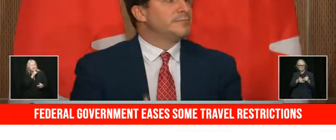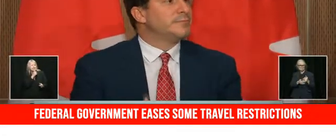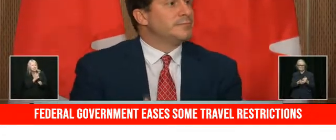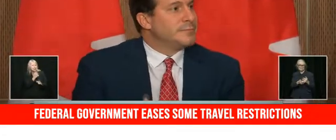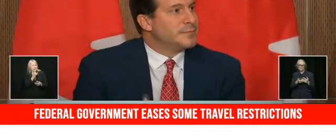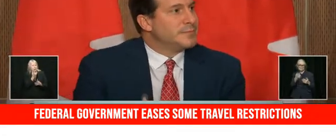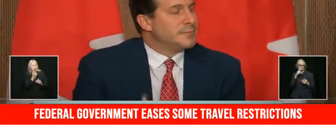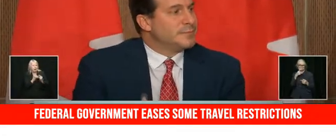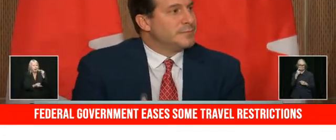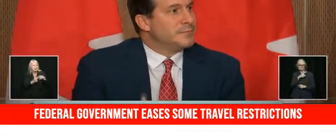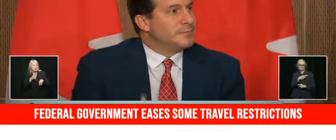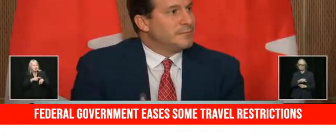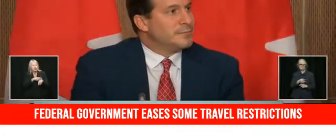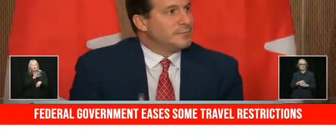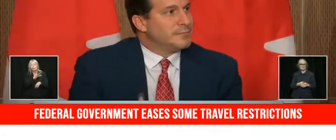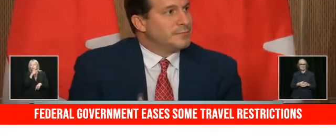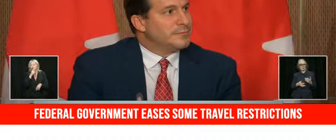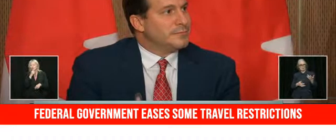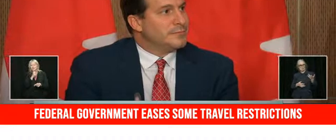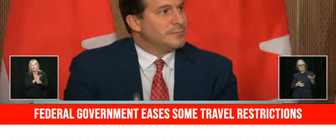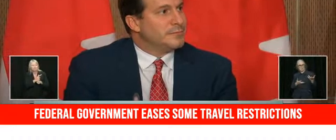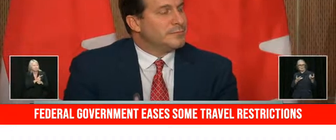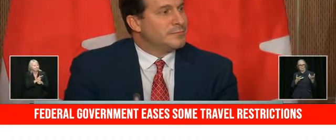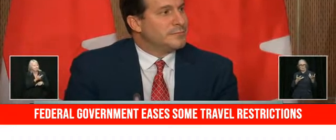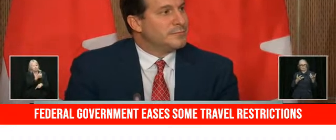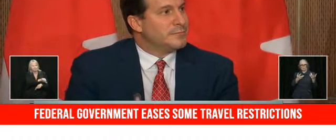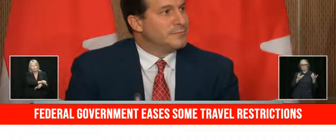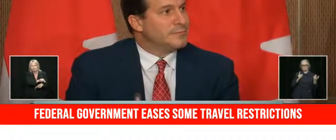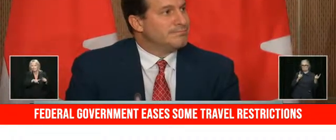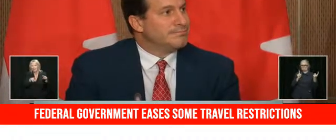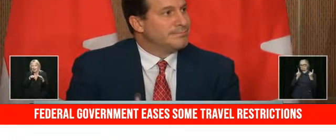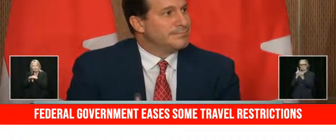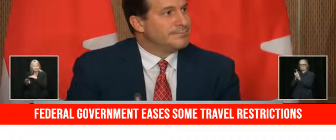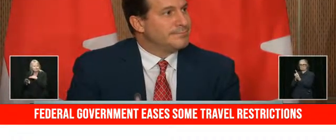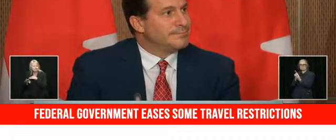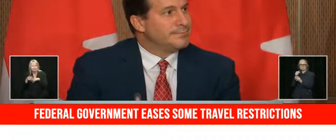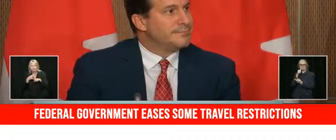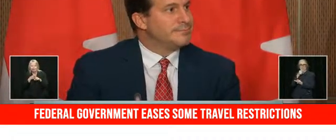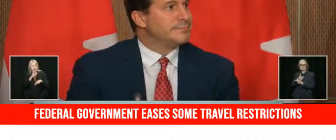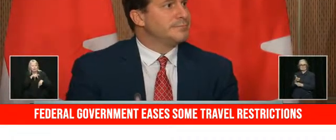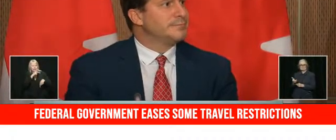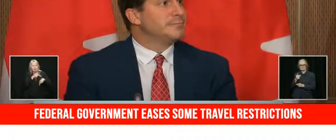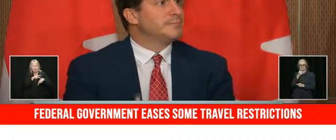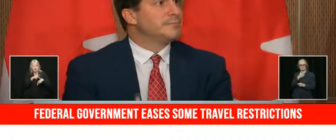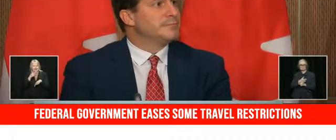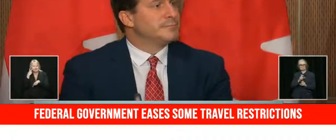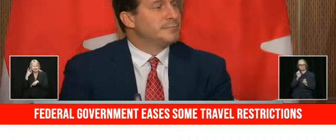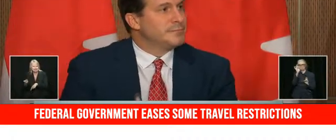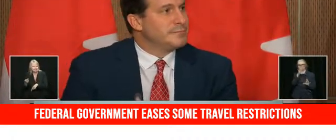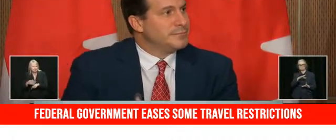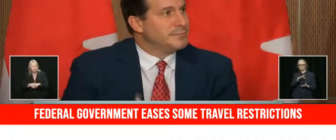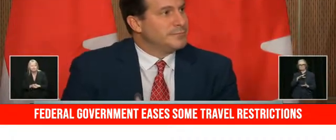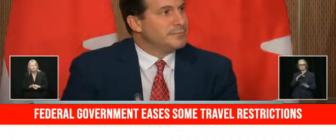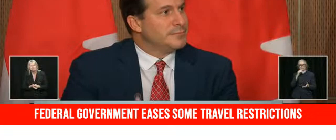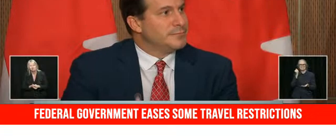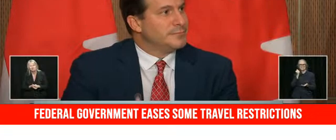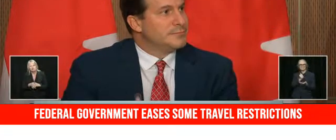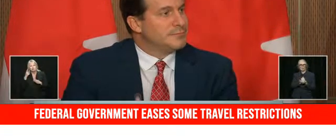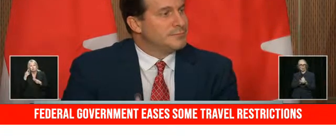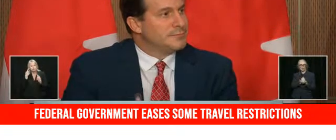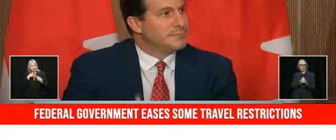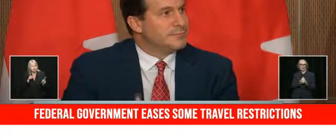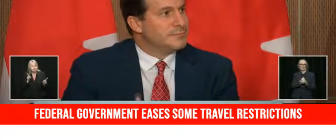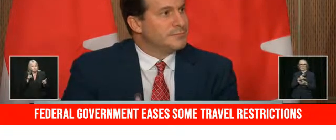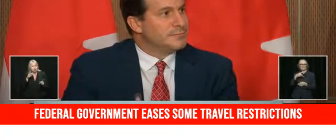was denied a visa, a special exemption to come visit her from Philippines. I'm wondering, in the spirit of this announcement, would you make a